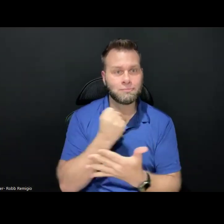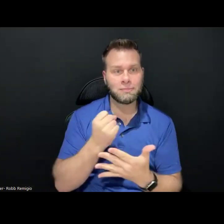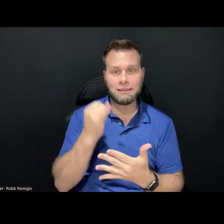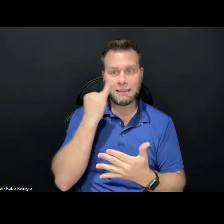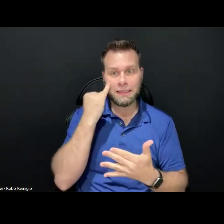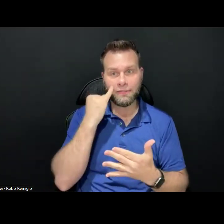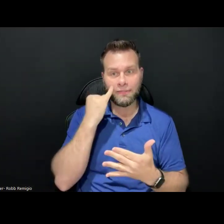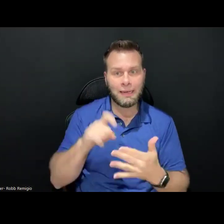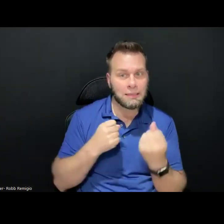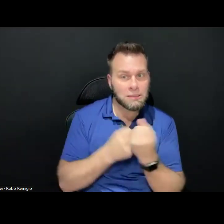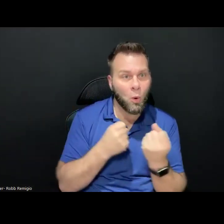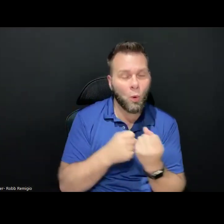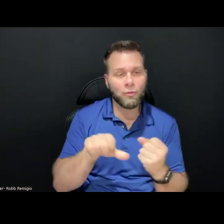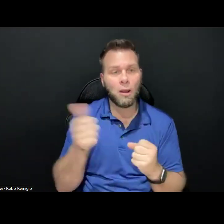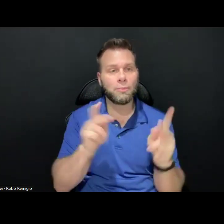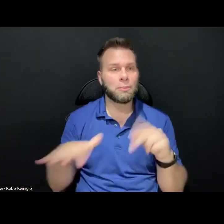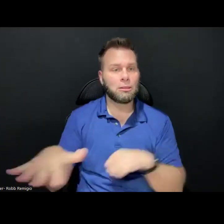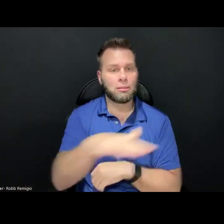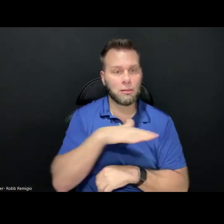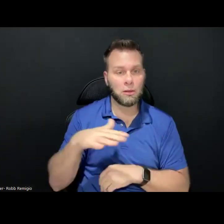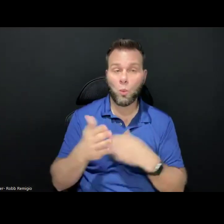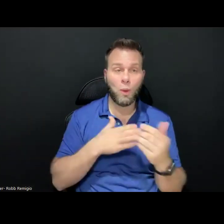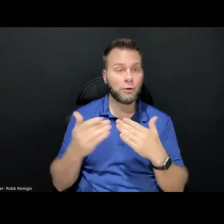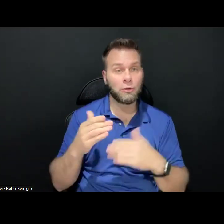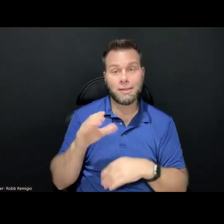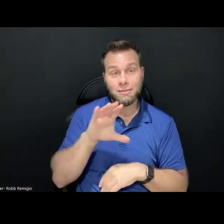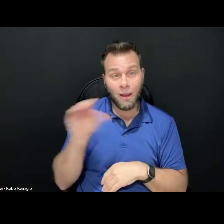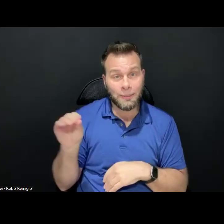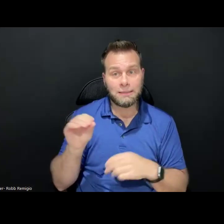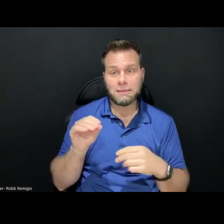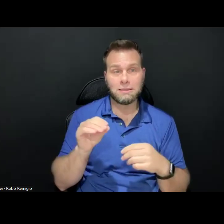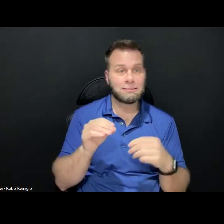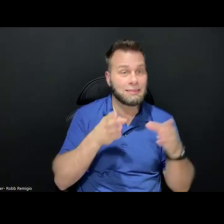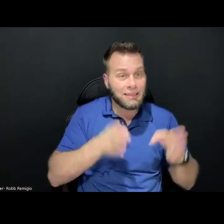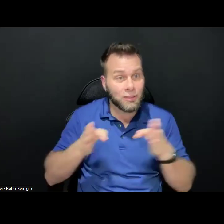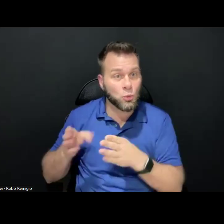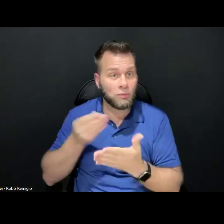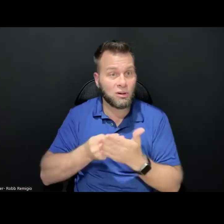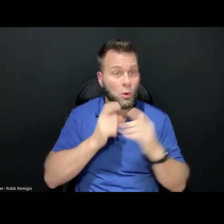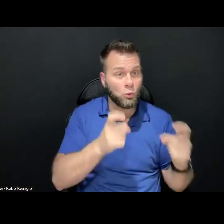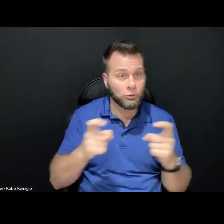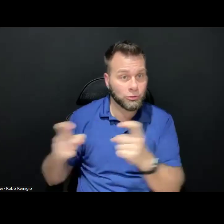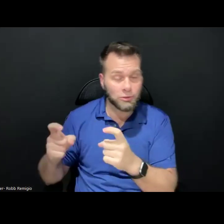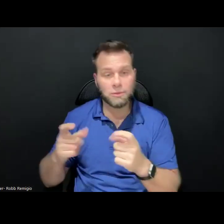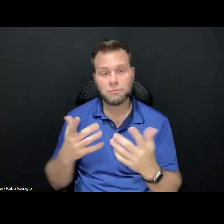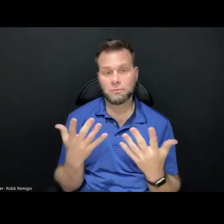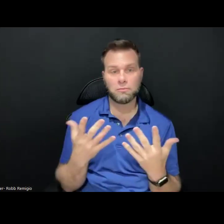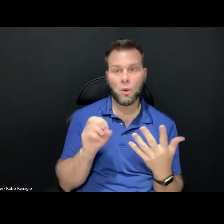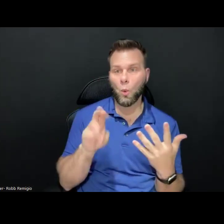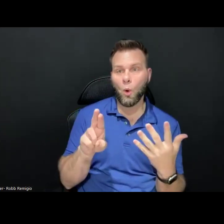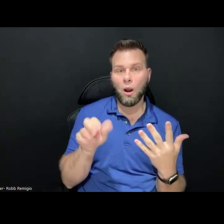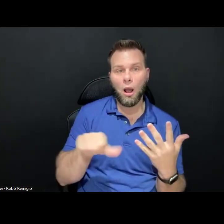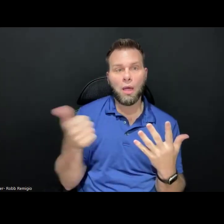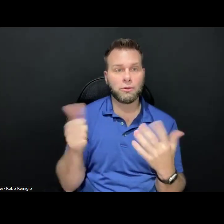and support from other sources of support, whether it's foundations, individual donors, or other